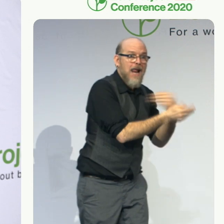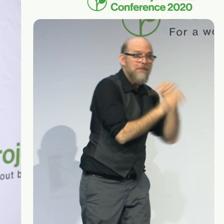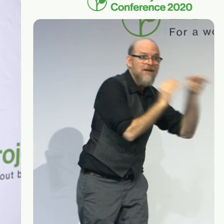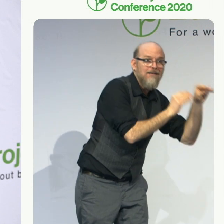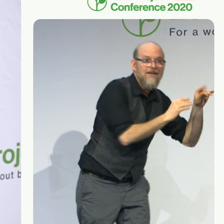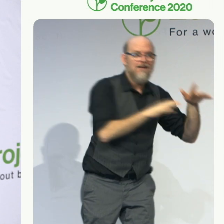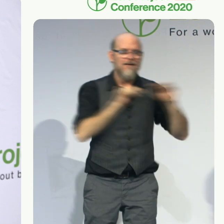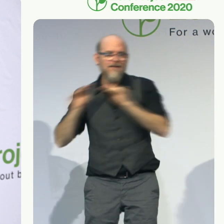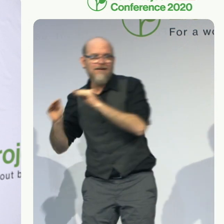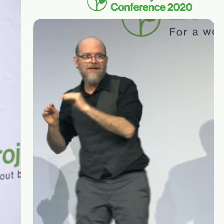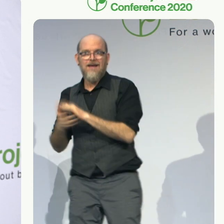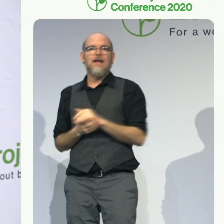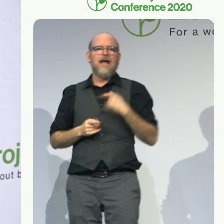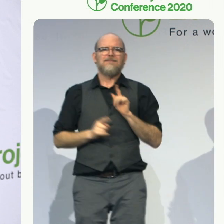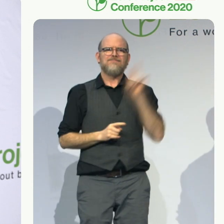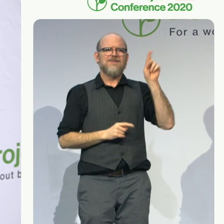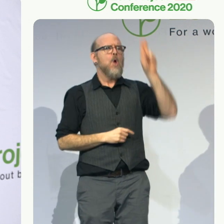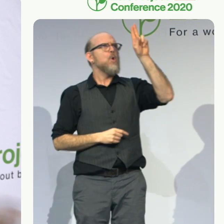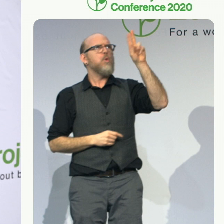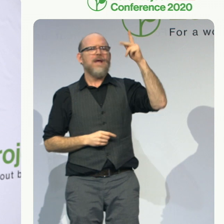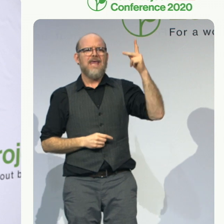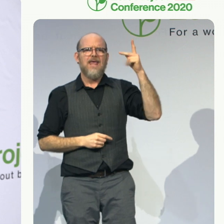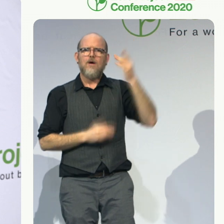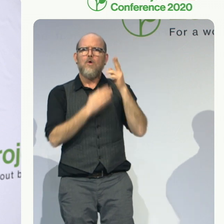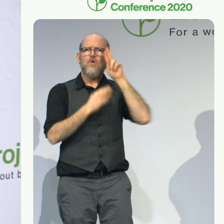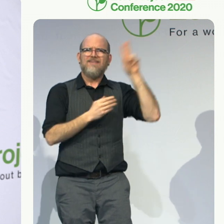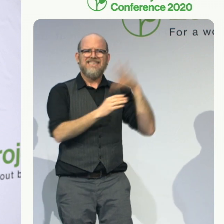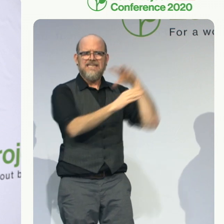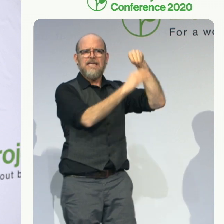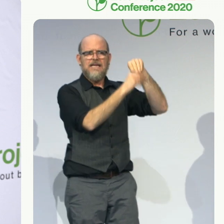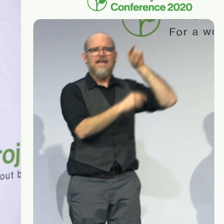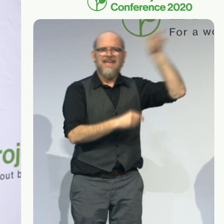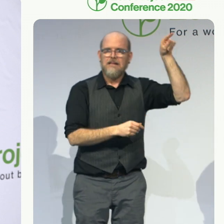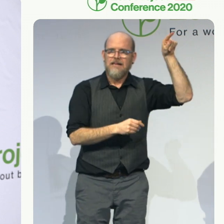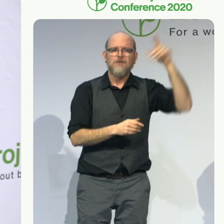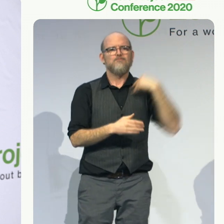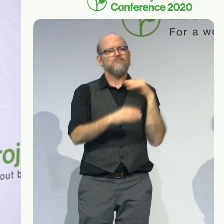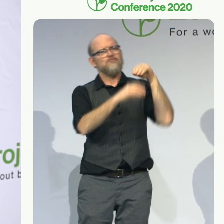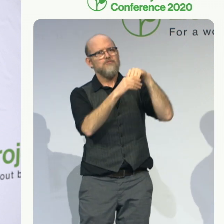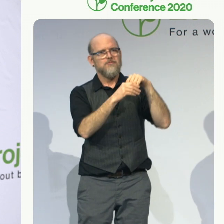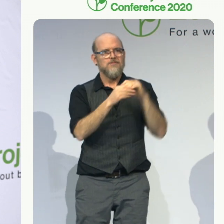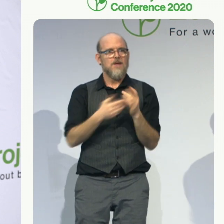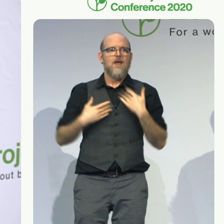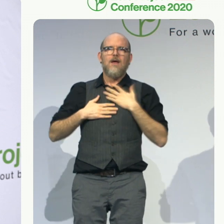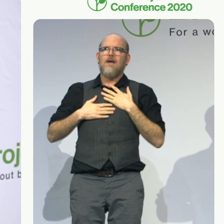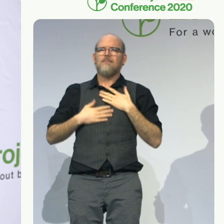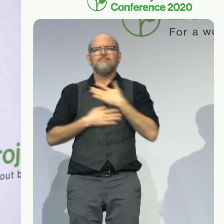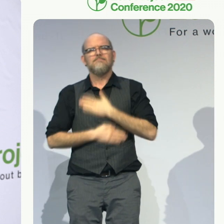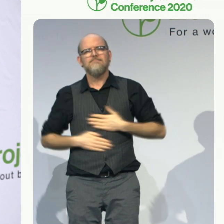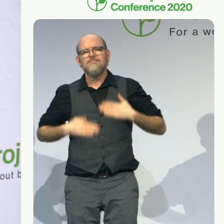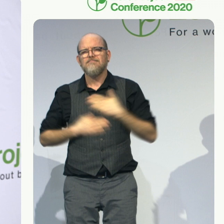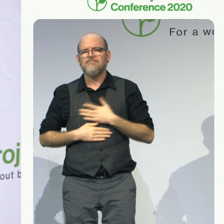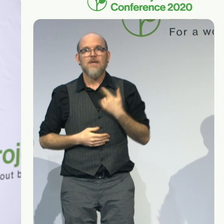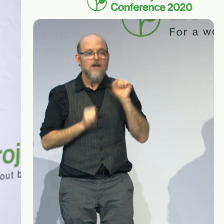UK. A decision which brought about another wonderful collaboration between the school and the British